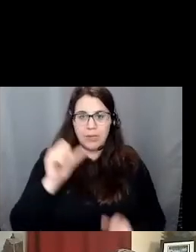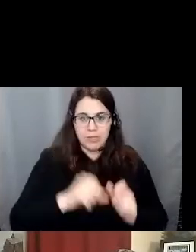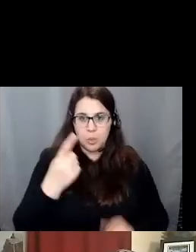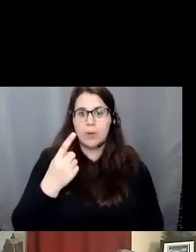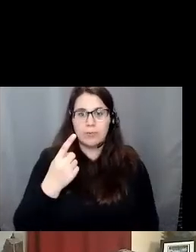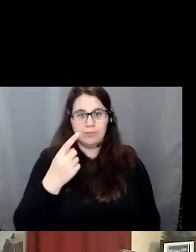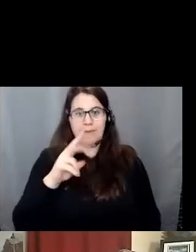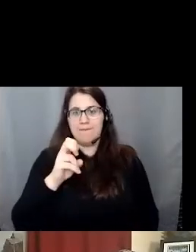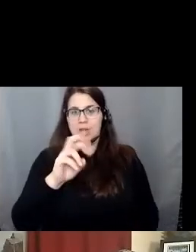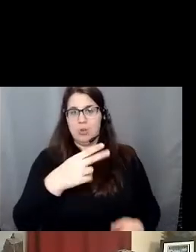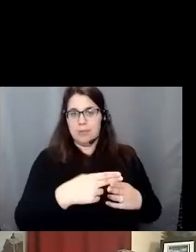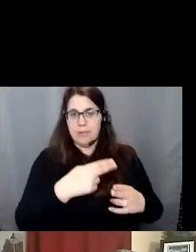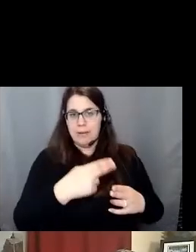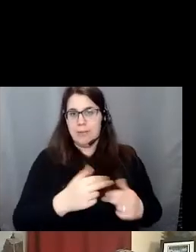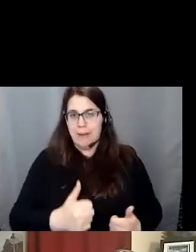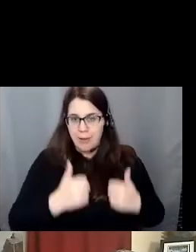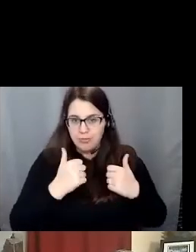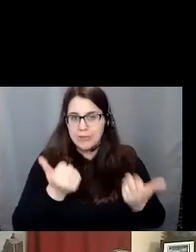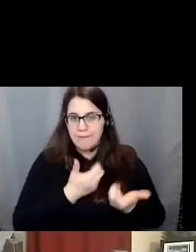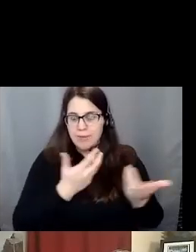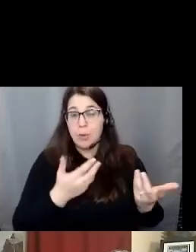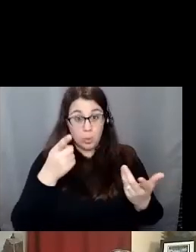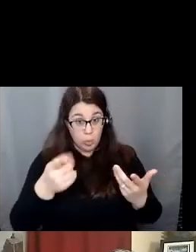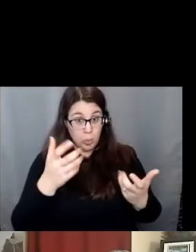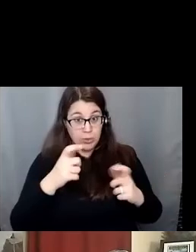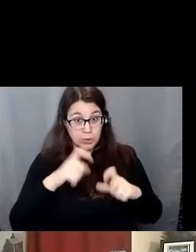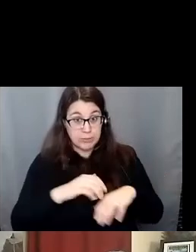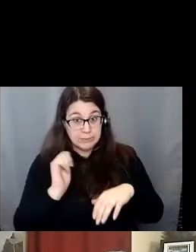when you go in to create that check request, you select,